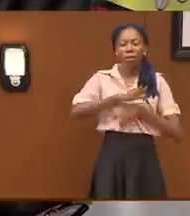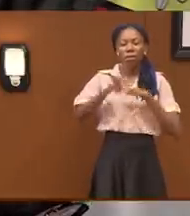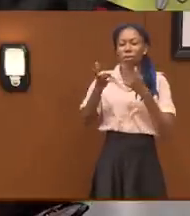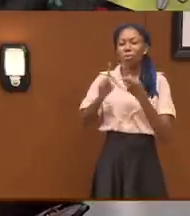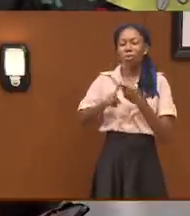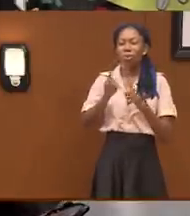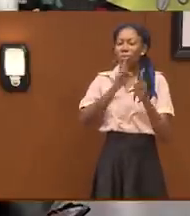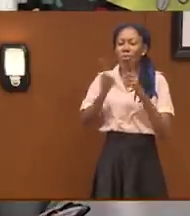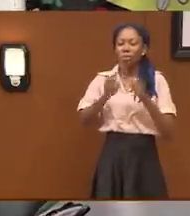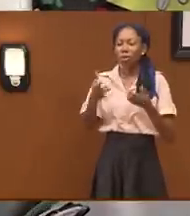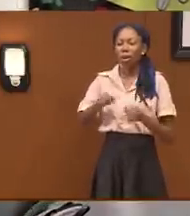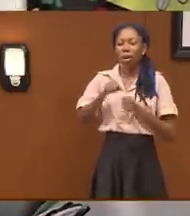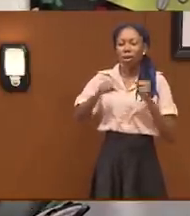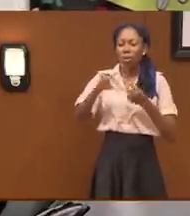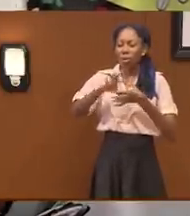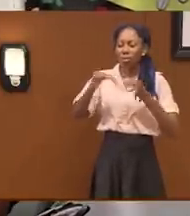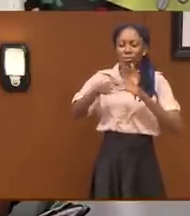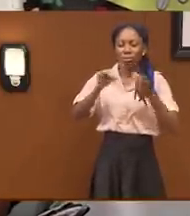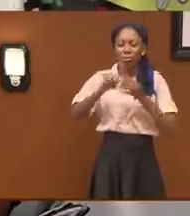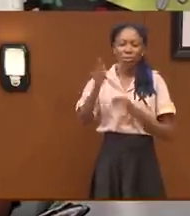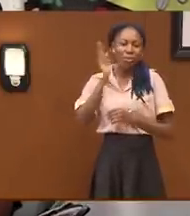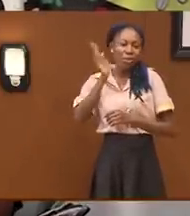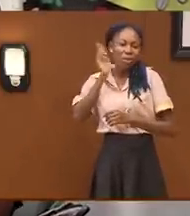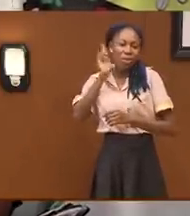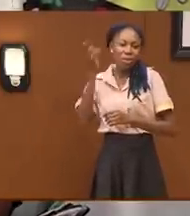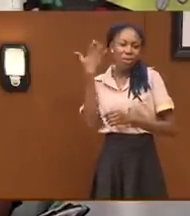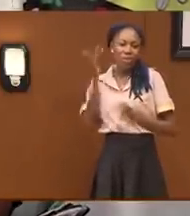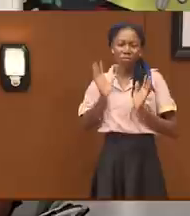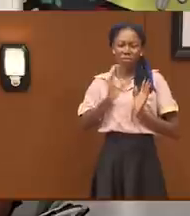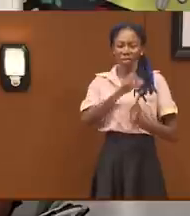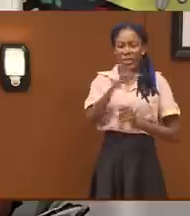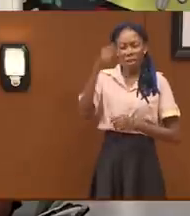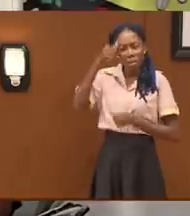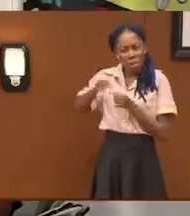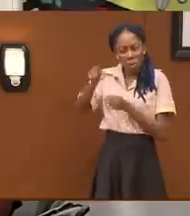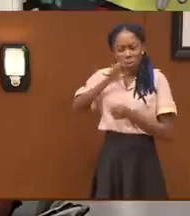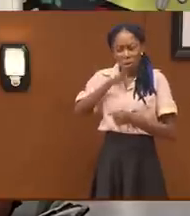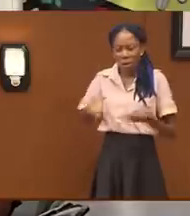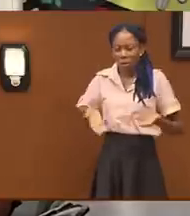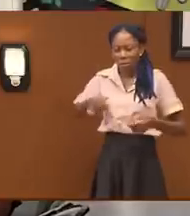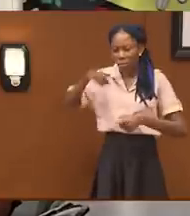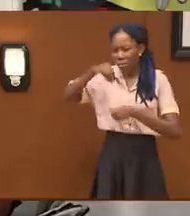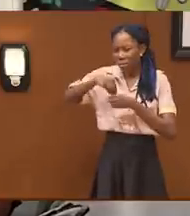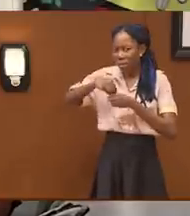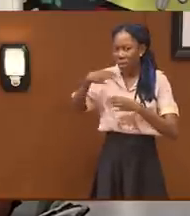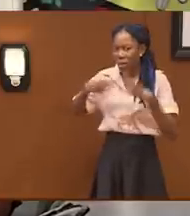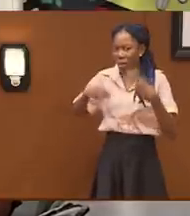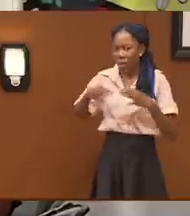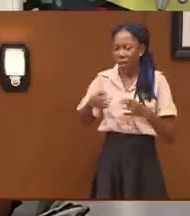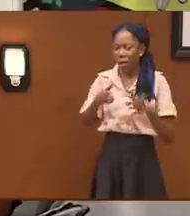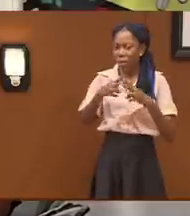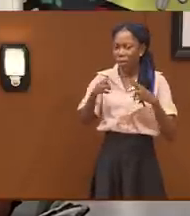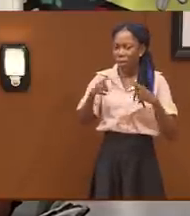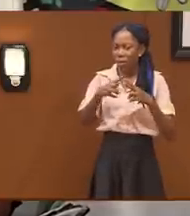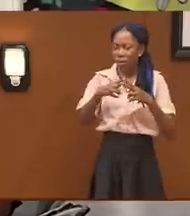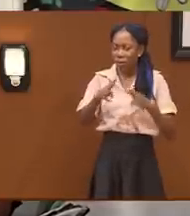not here to listen to his family history. Wait. You are in court. Yes, ma'am. Be very, very, very